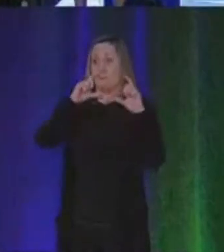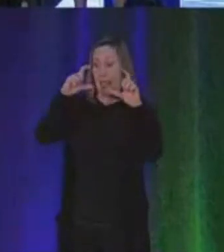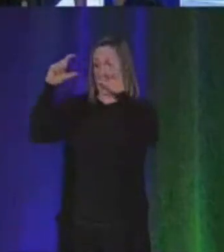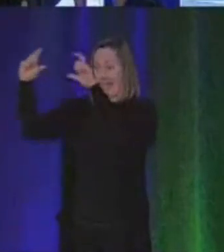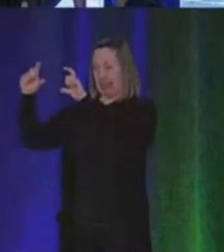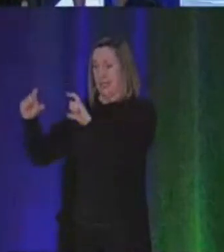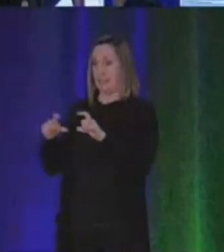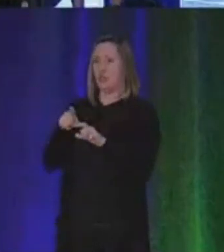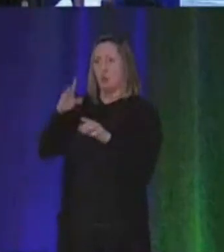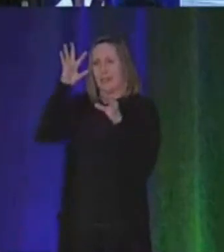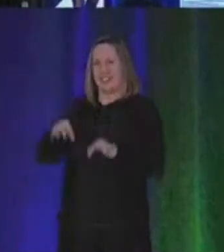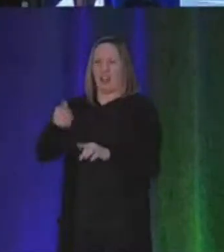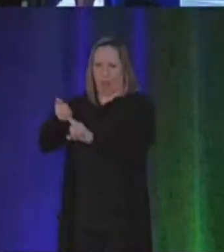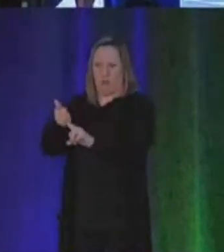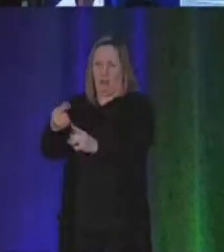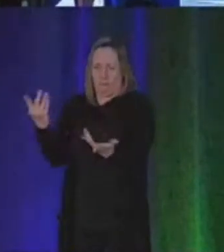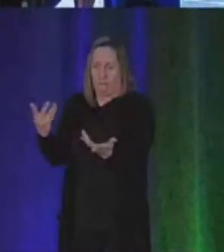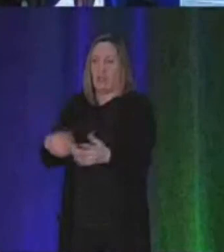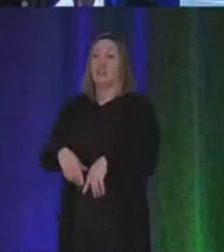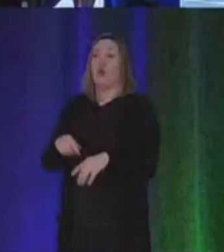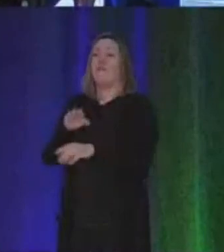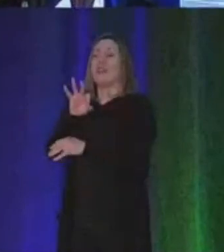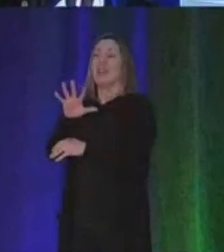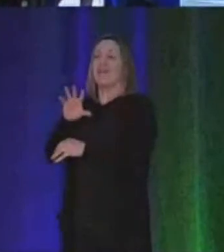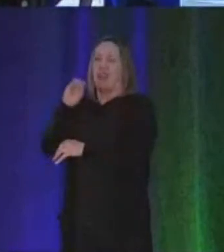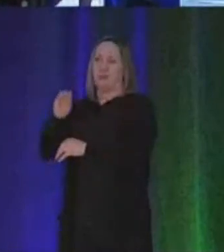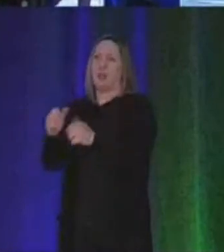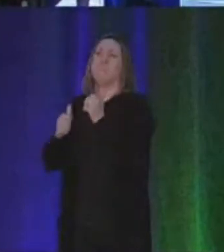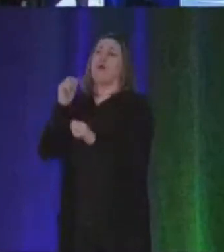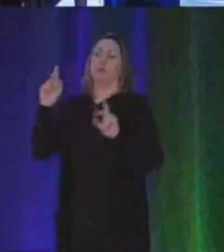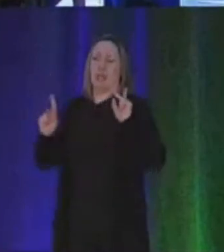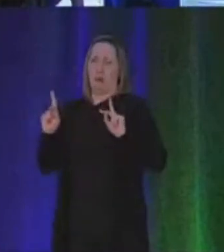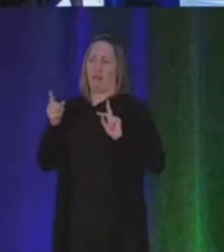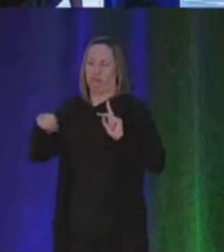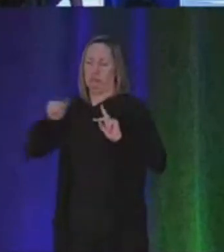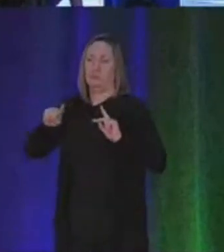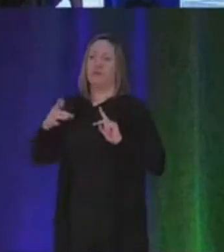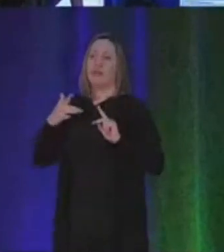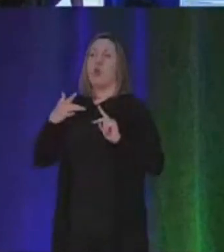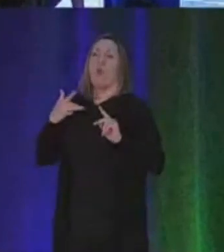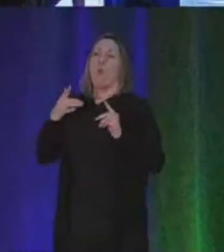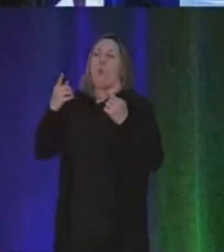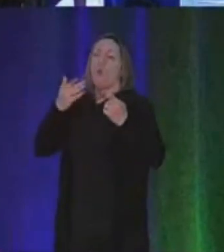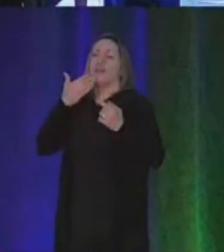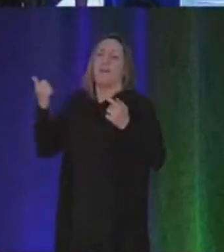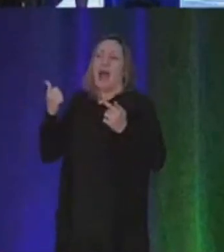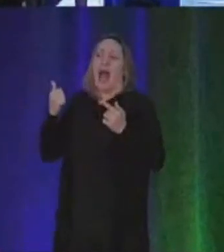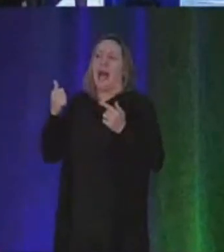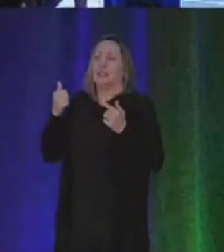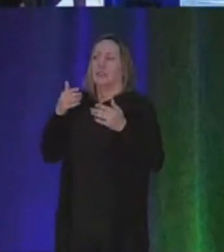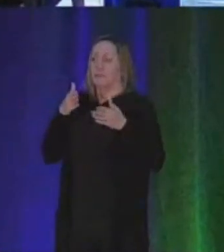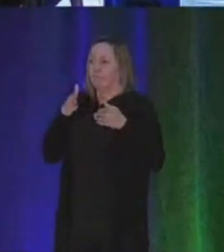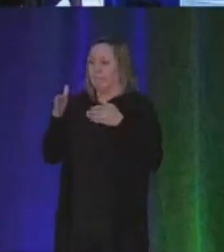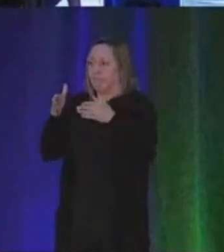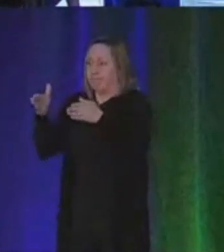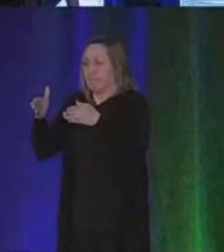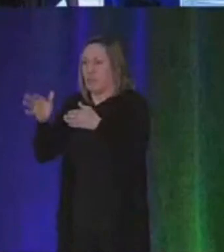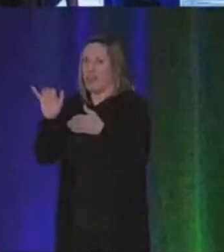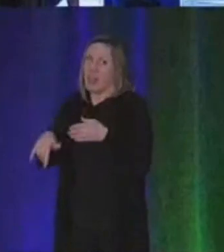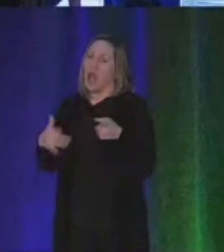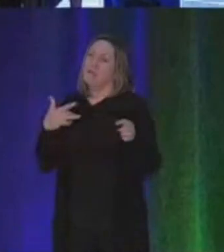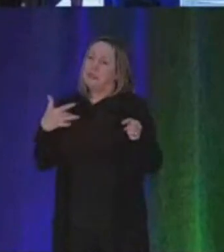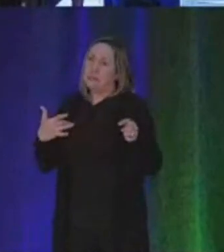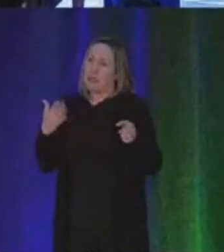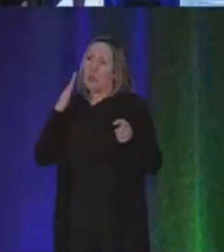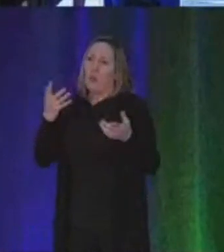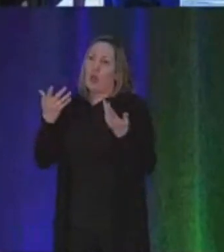decisions. So we try to figure out, okay, for 95% of people, what is the best setup for them? And this typically works. And of course,